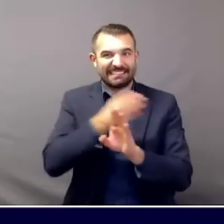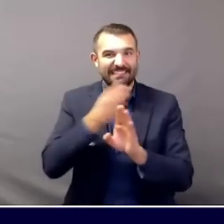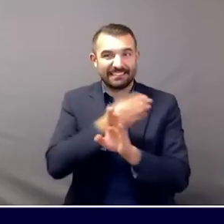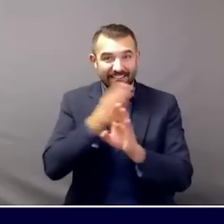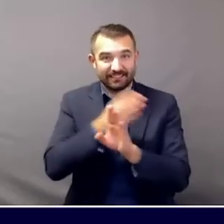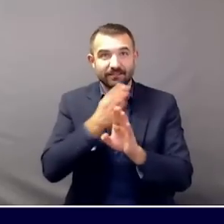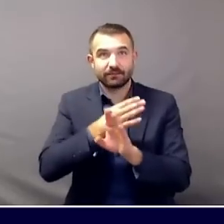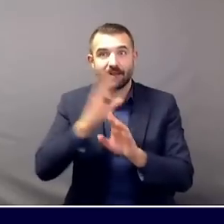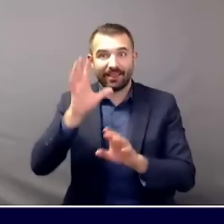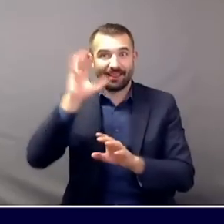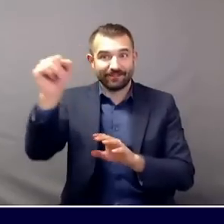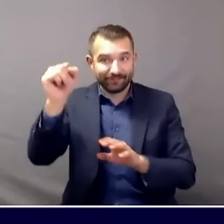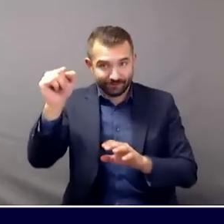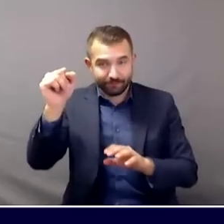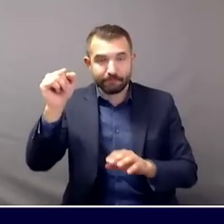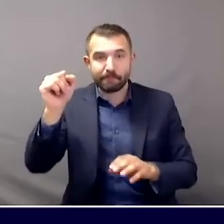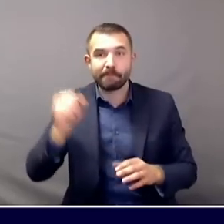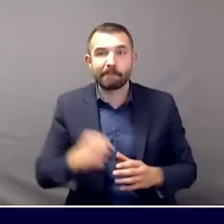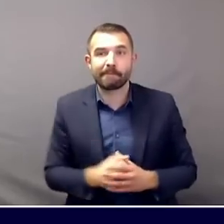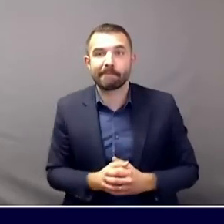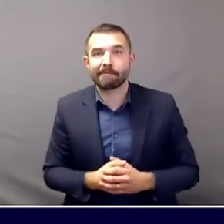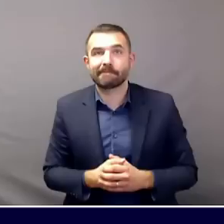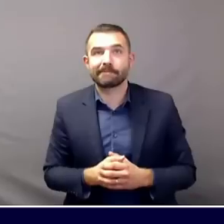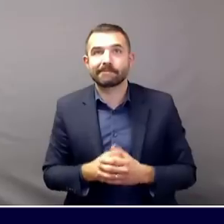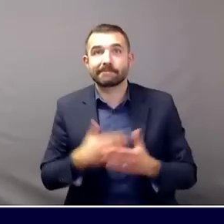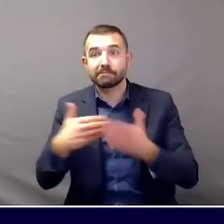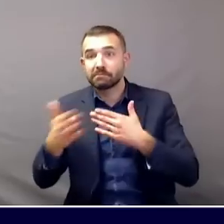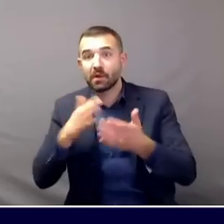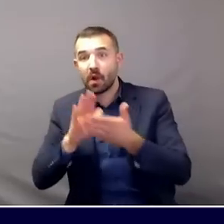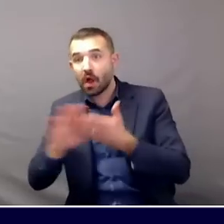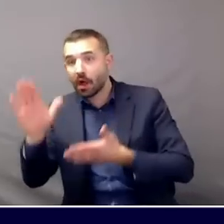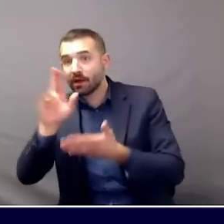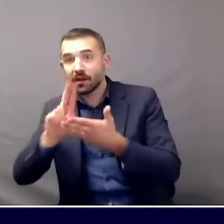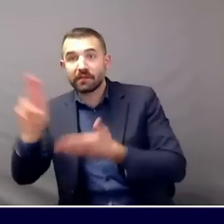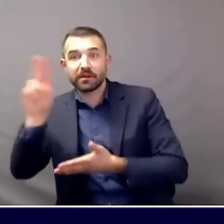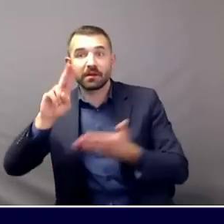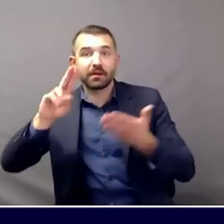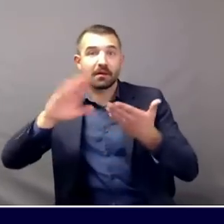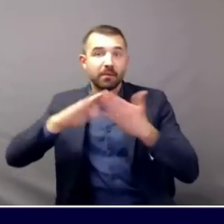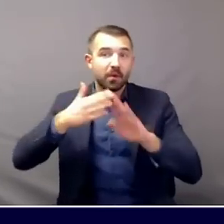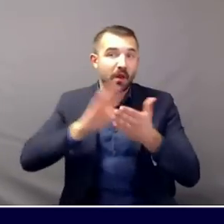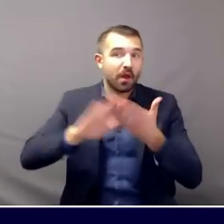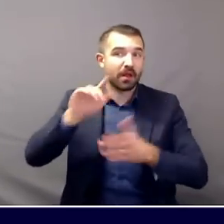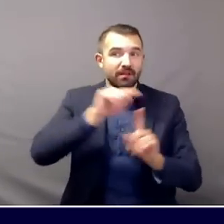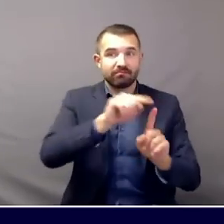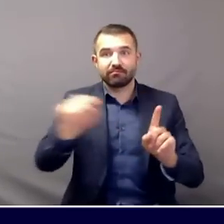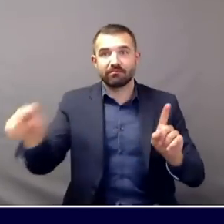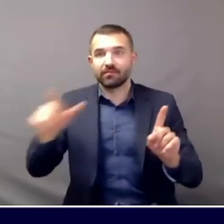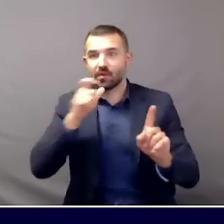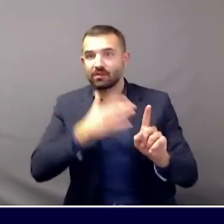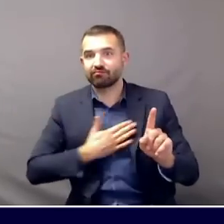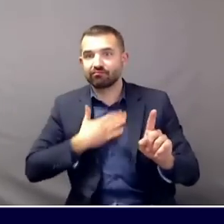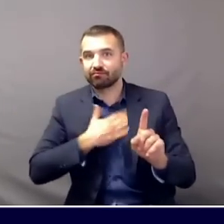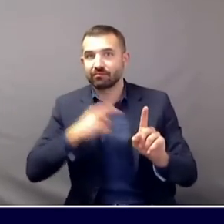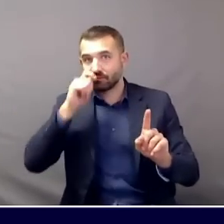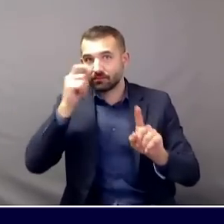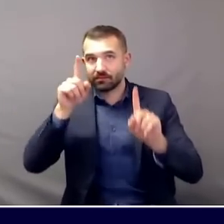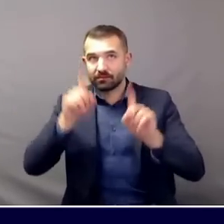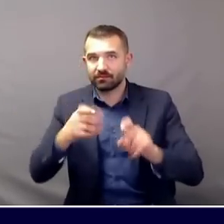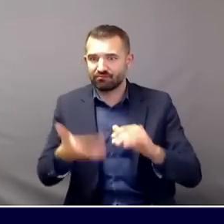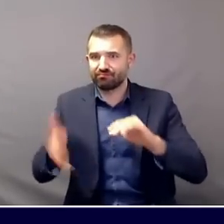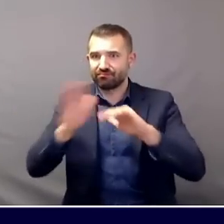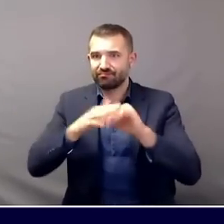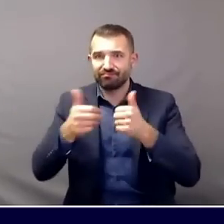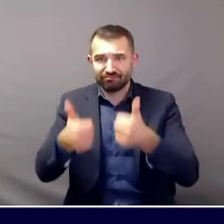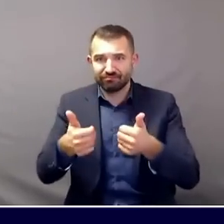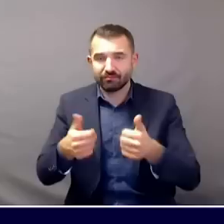college or university or community college, but where they go to. So we do appreciate that there has been an increase in demand. We just urge people to